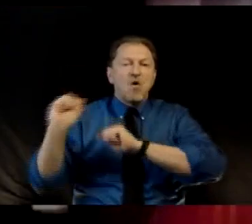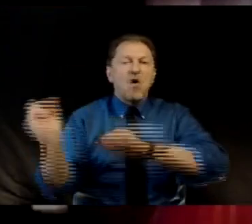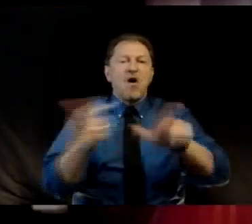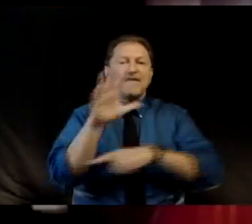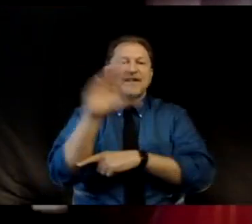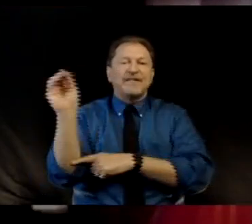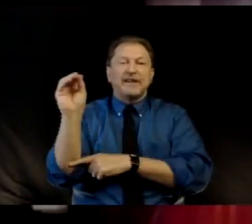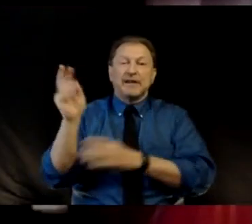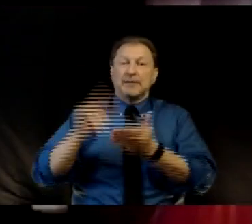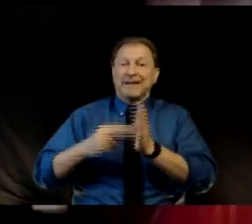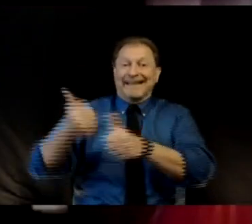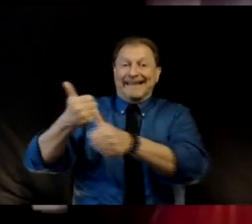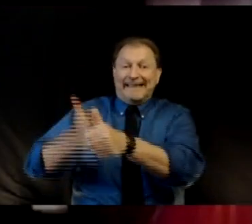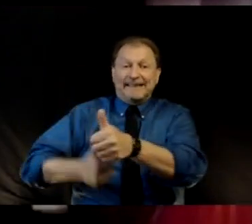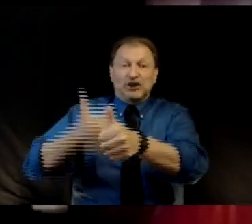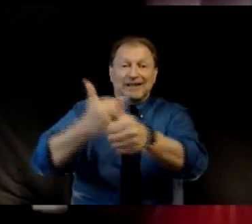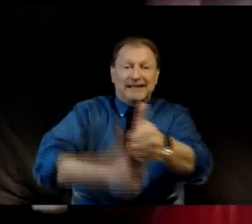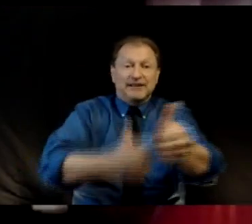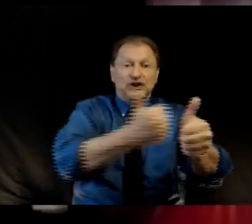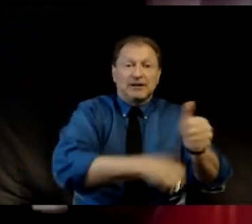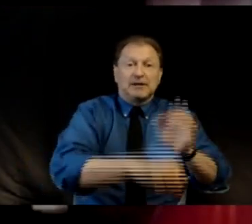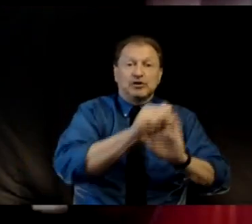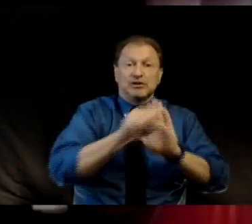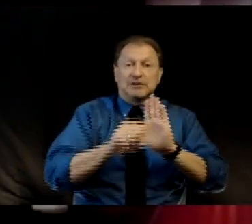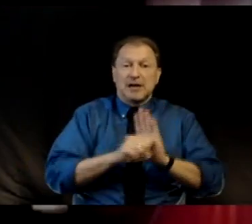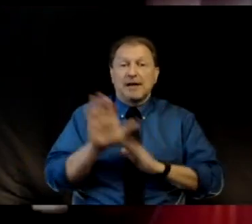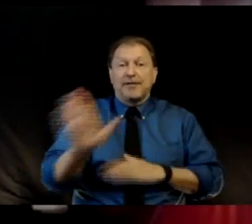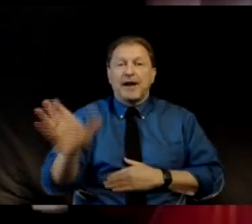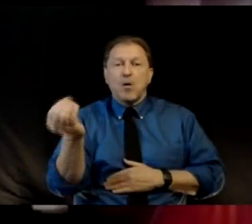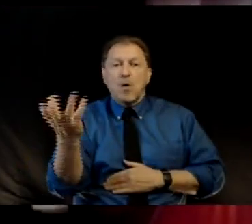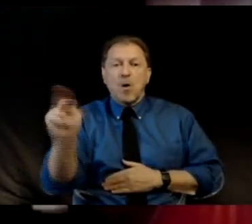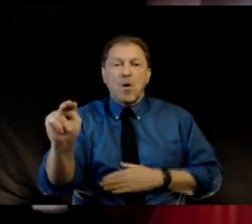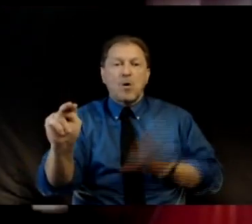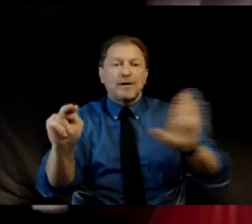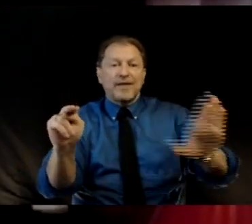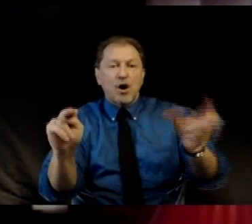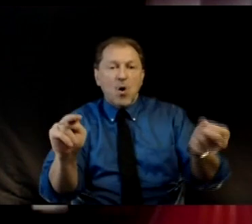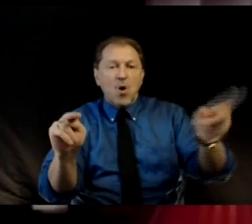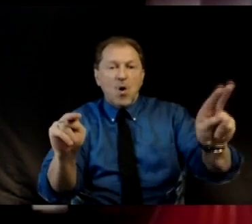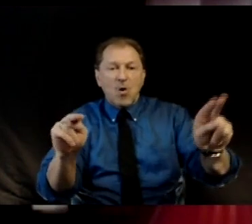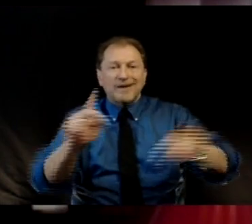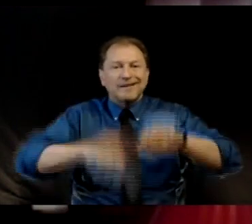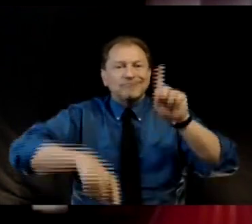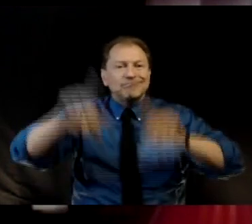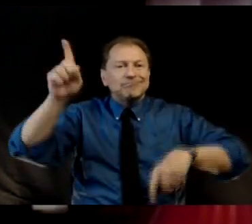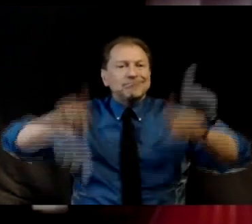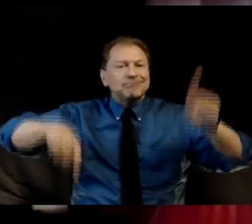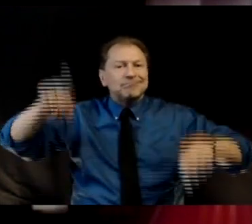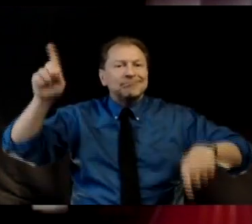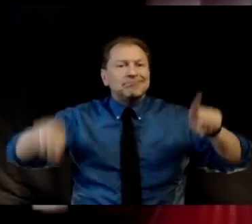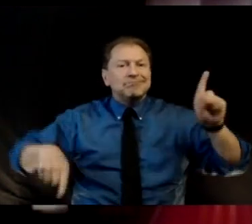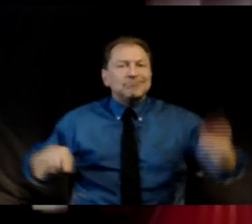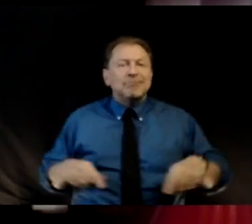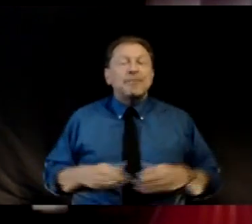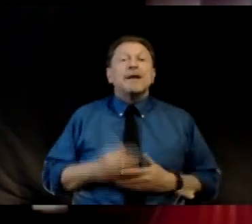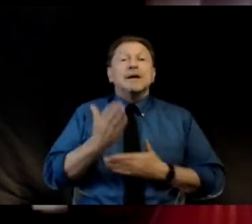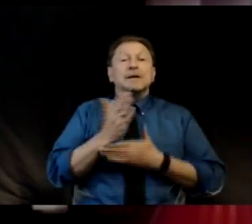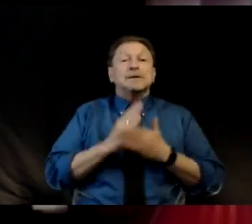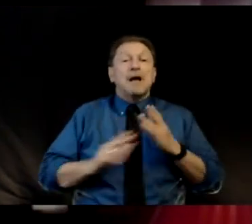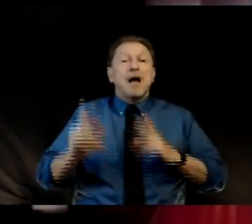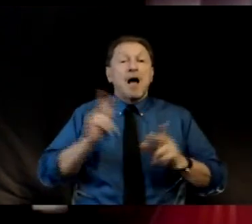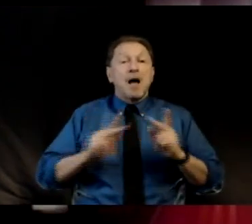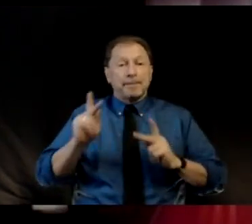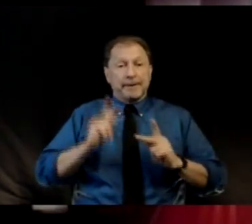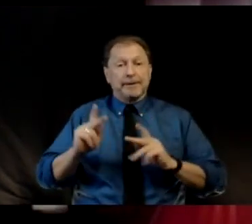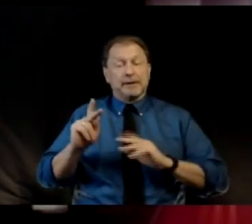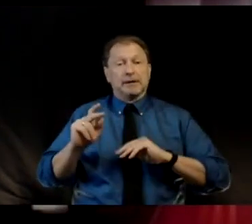states have chosen not to listen to the advice of medical experts. There are even politicians in Illinois who ignore science